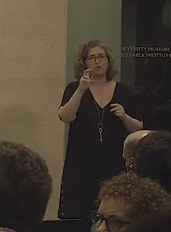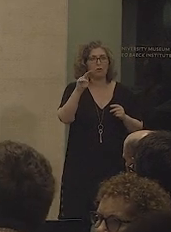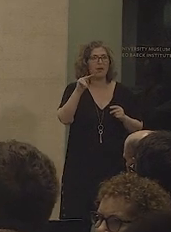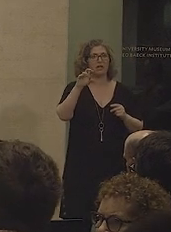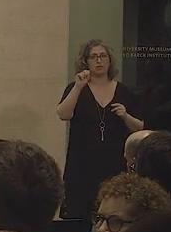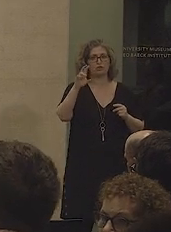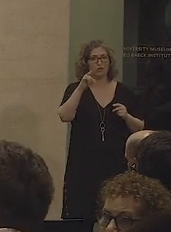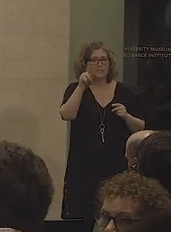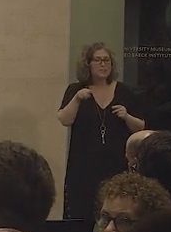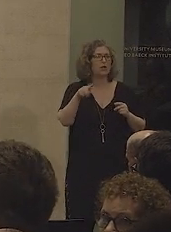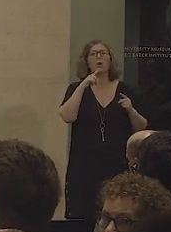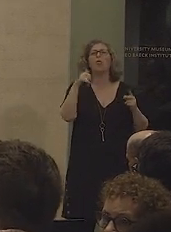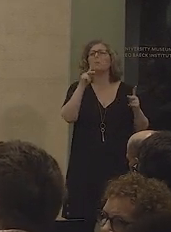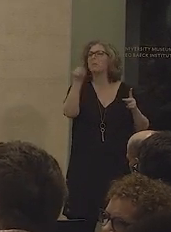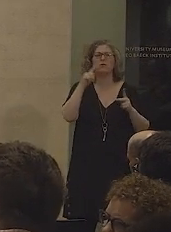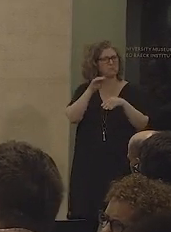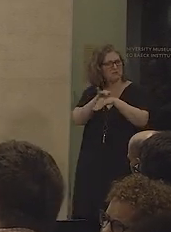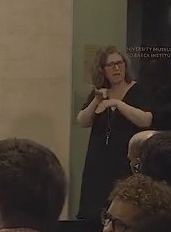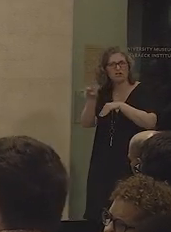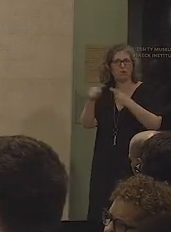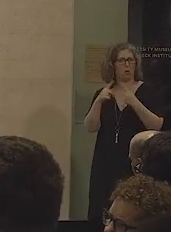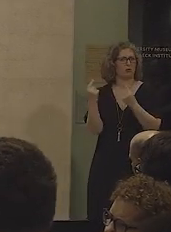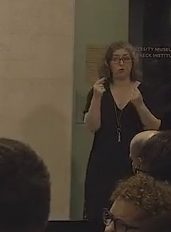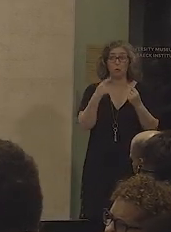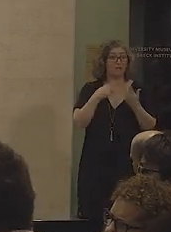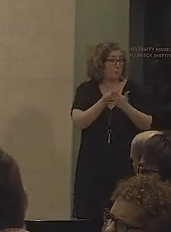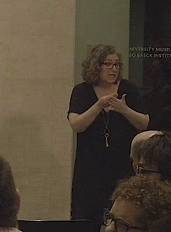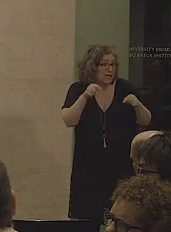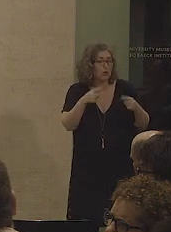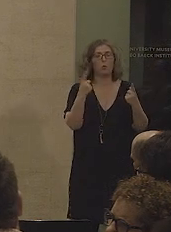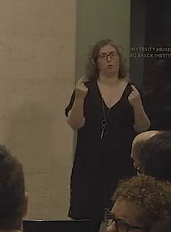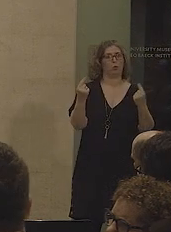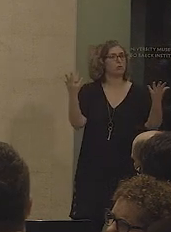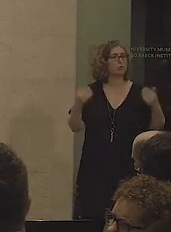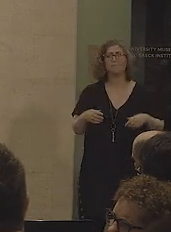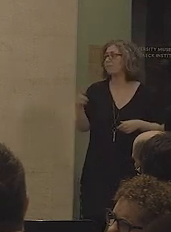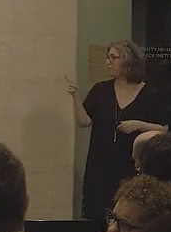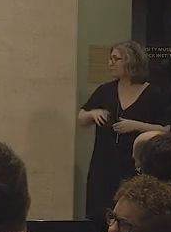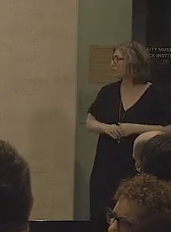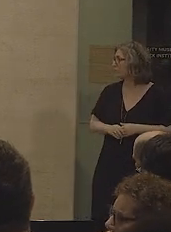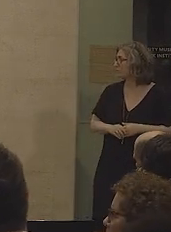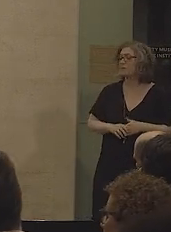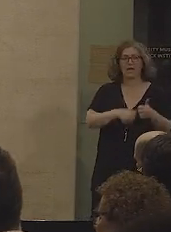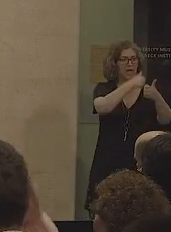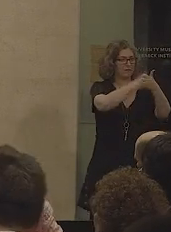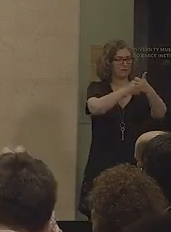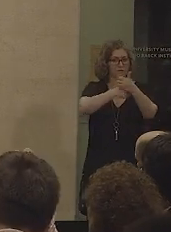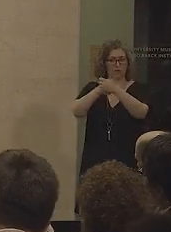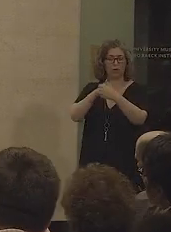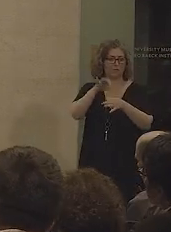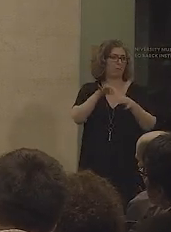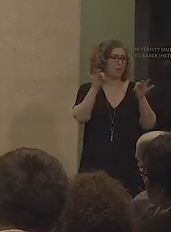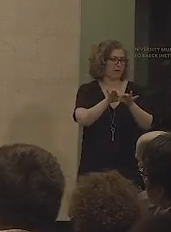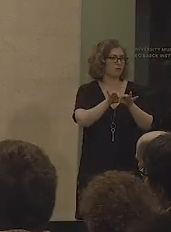to, if you had 225 and a lot of money in this room, what can we do? Number one, every single one of you, your vote